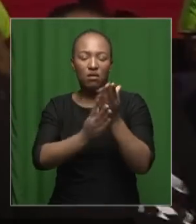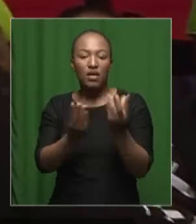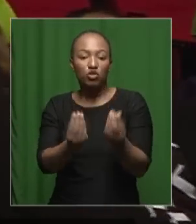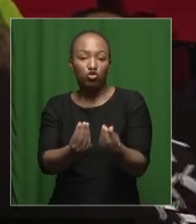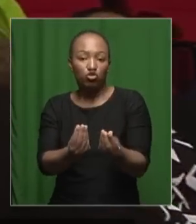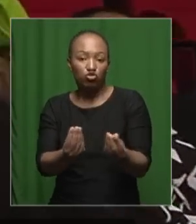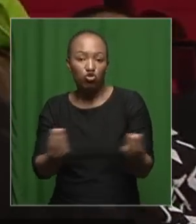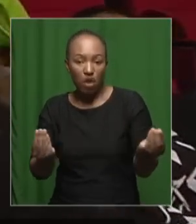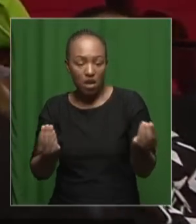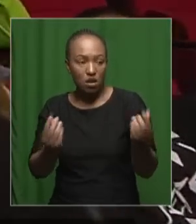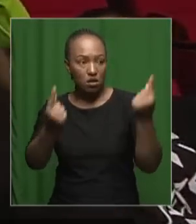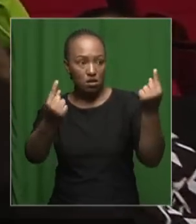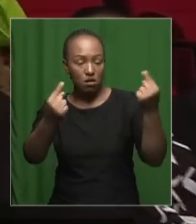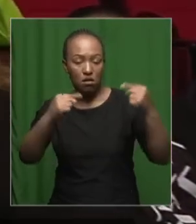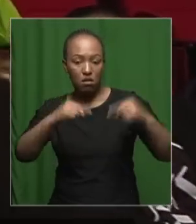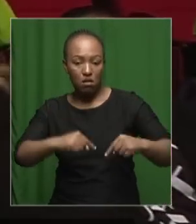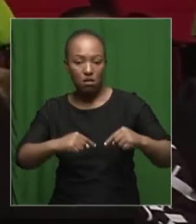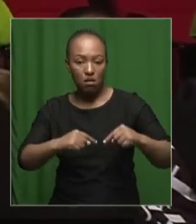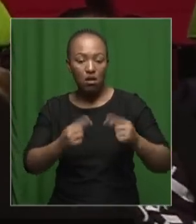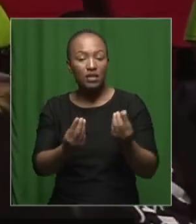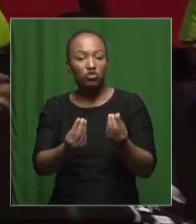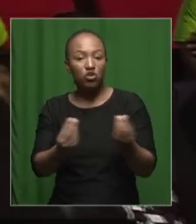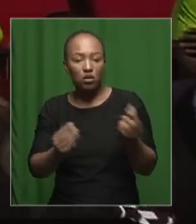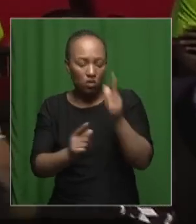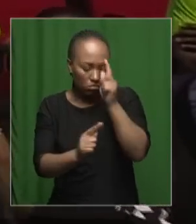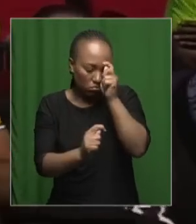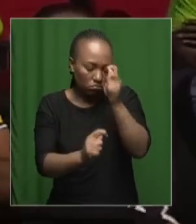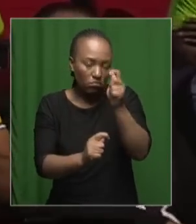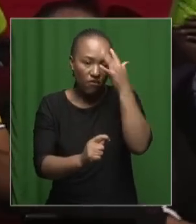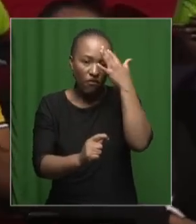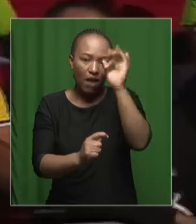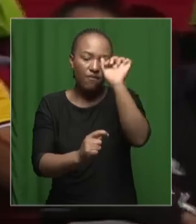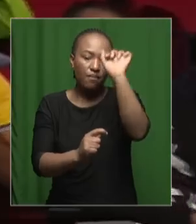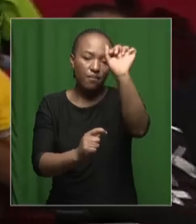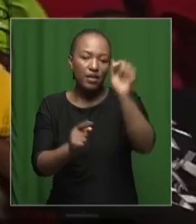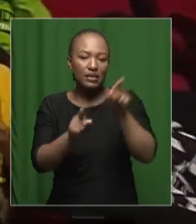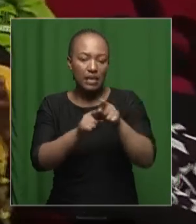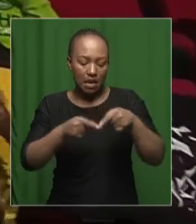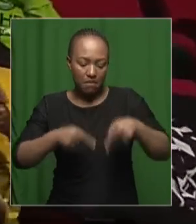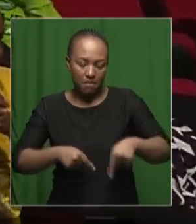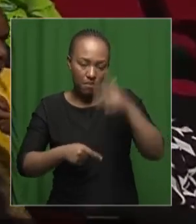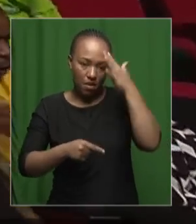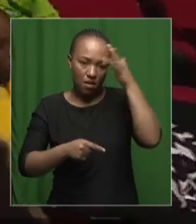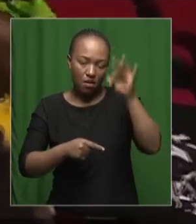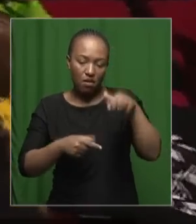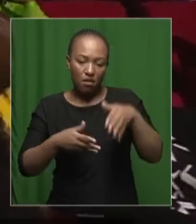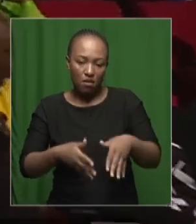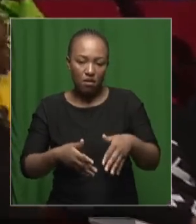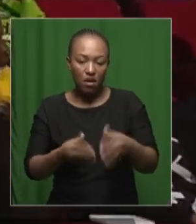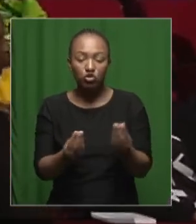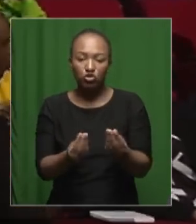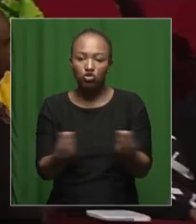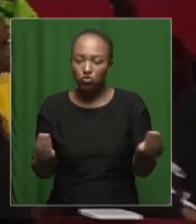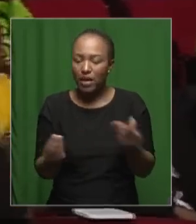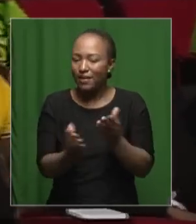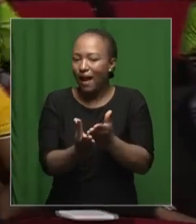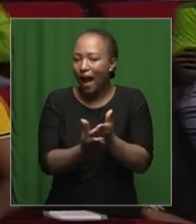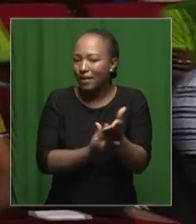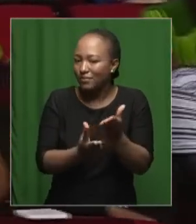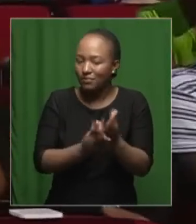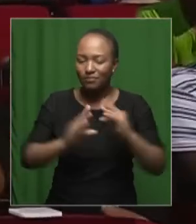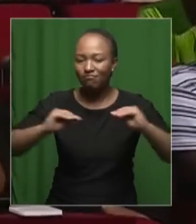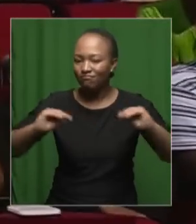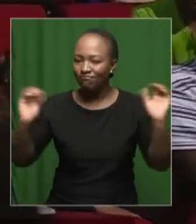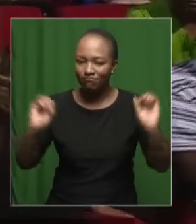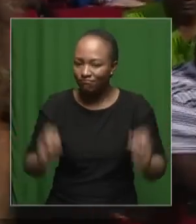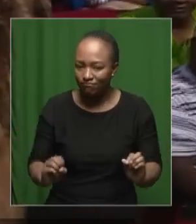that are stateless, children that are not acknowledged by their own governments as citizens and by our government as citizens? These children don't have access to